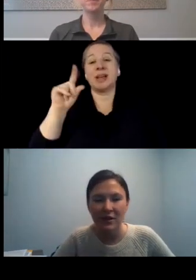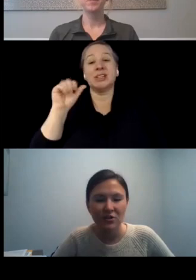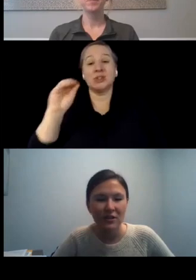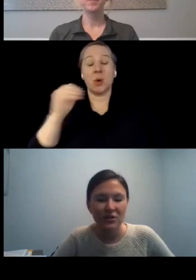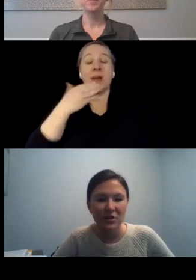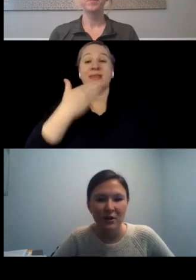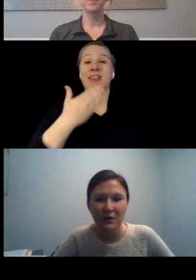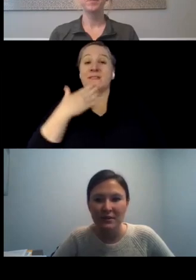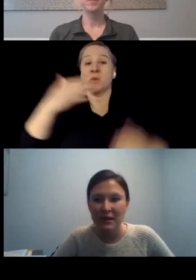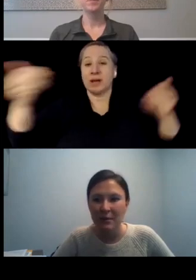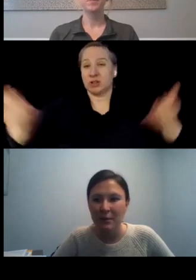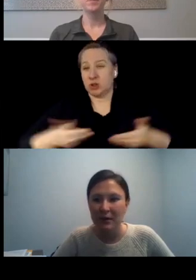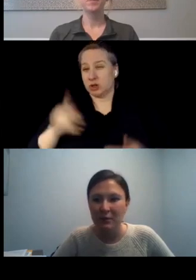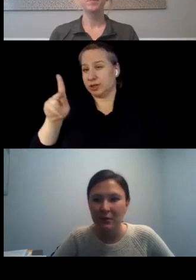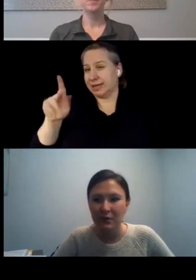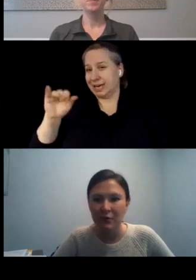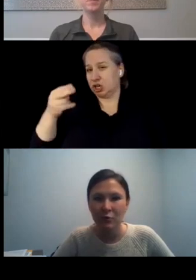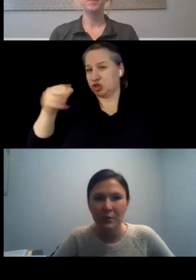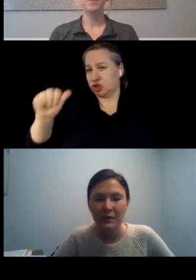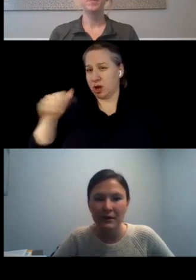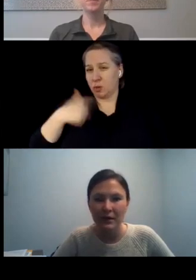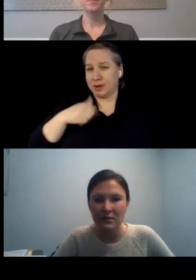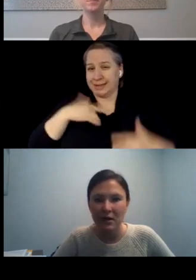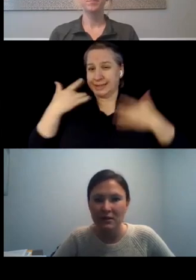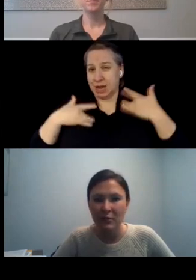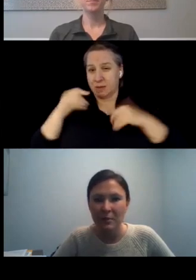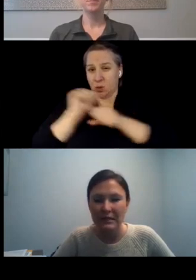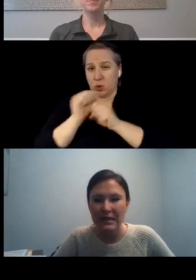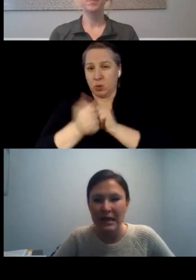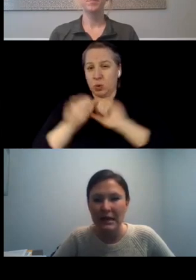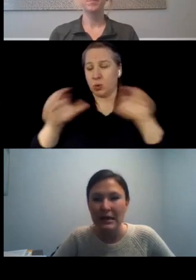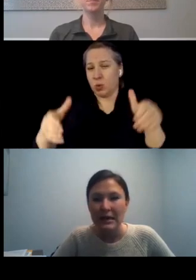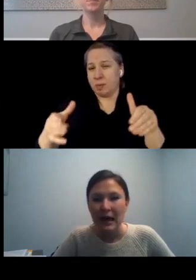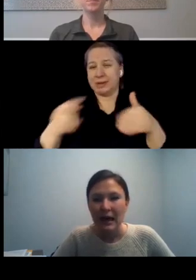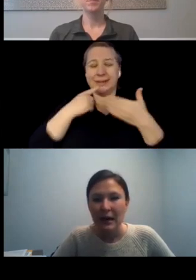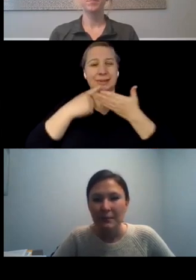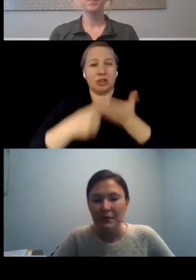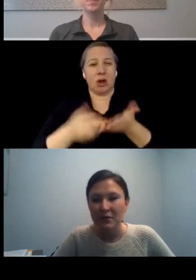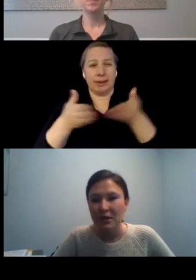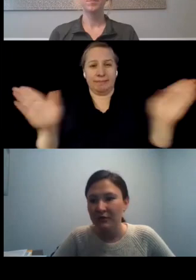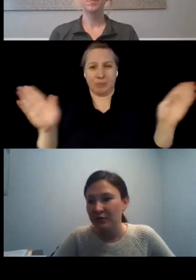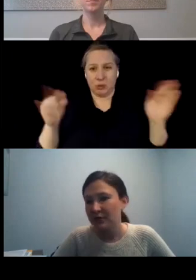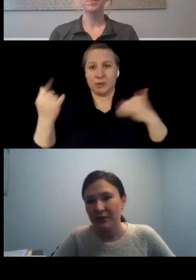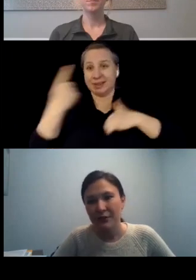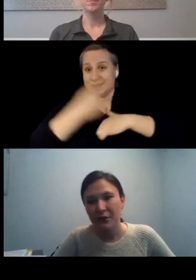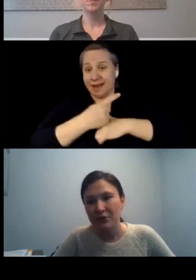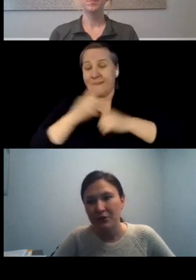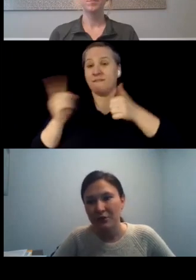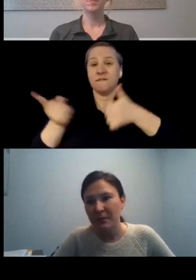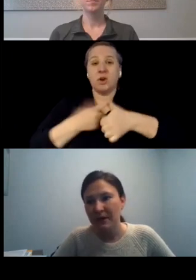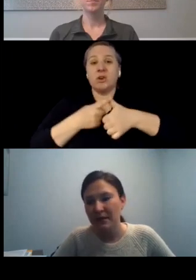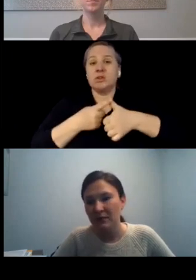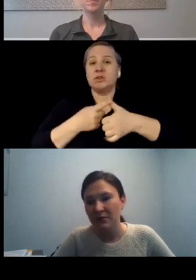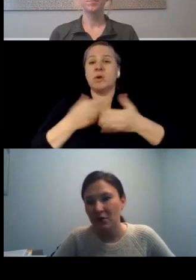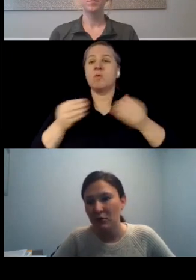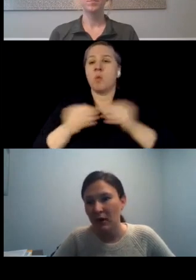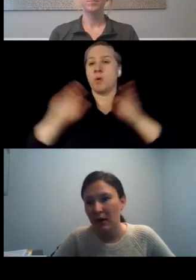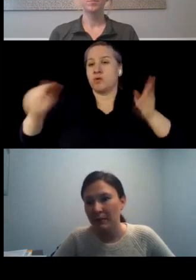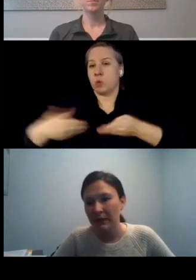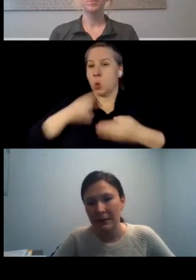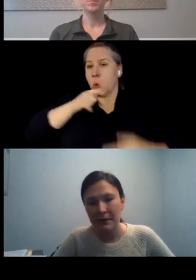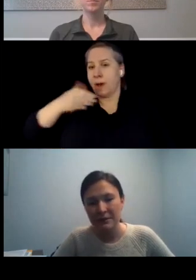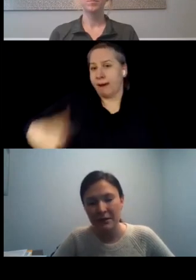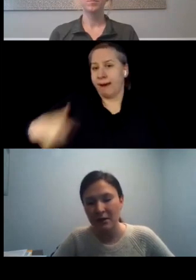Thanks for the introduction, Keisha. We're excited to be working with the group and getting to talk to everybody today. First off, just kind of further introducing myself.